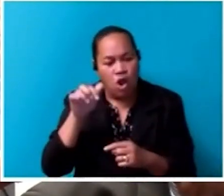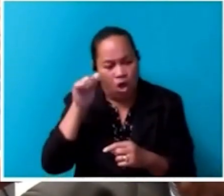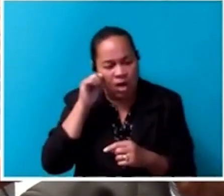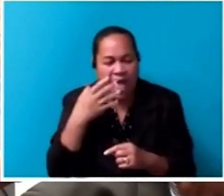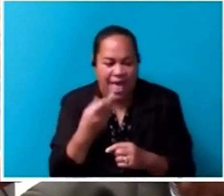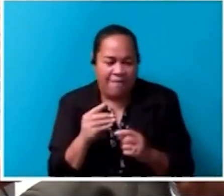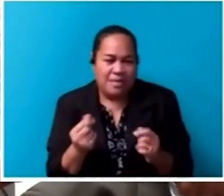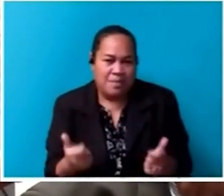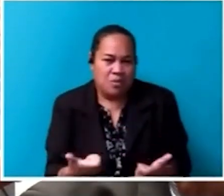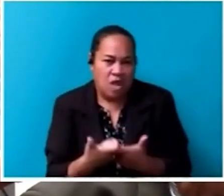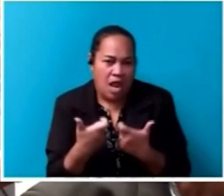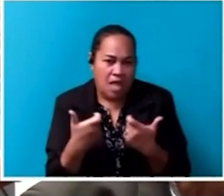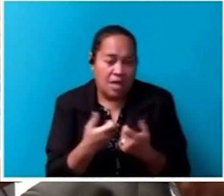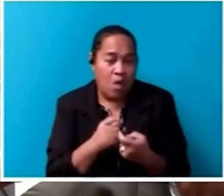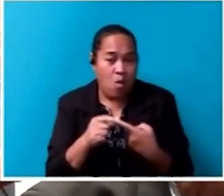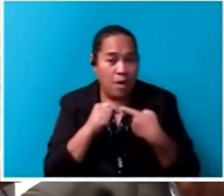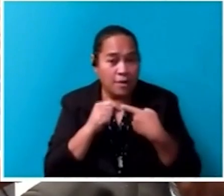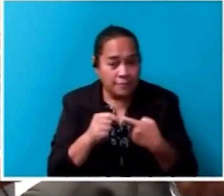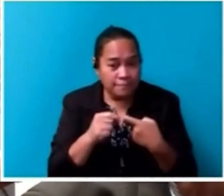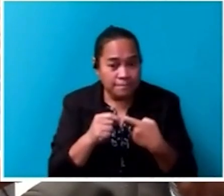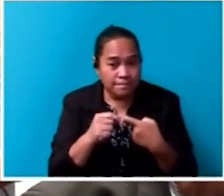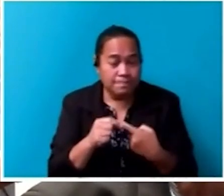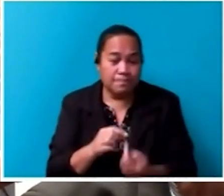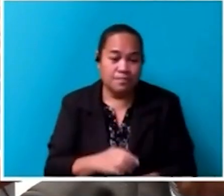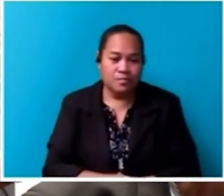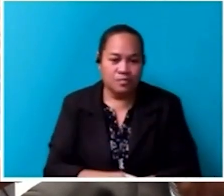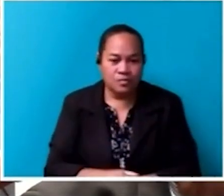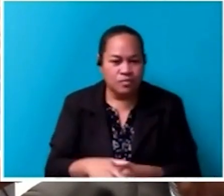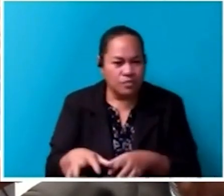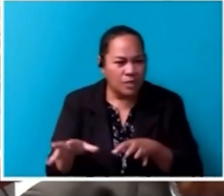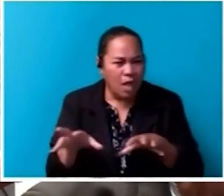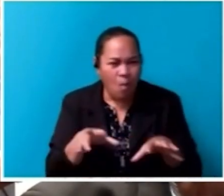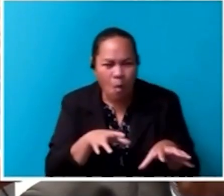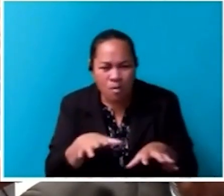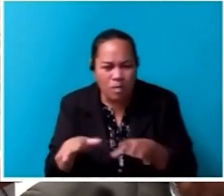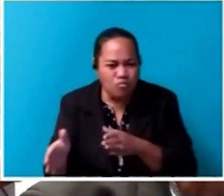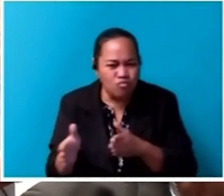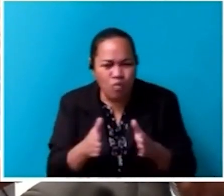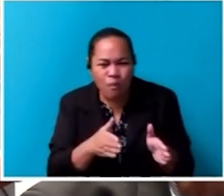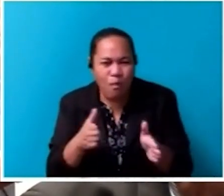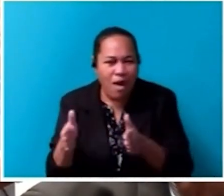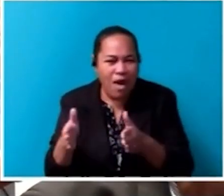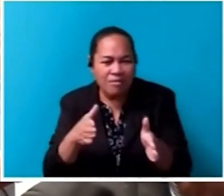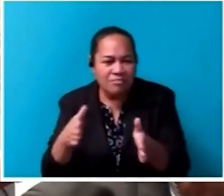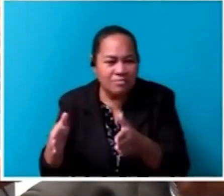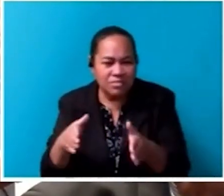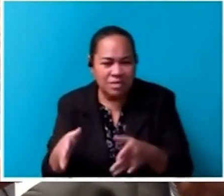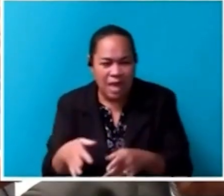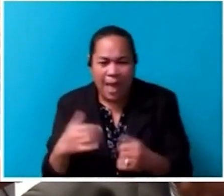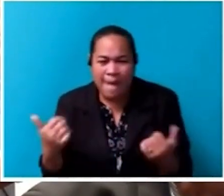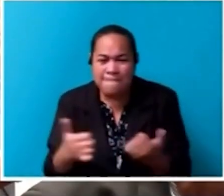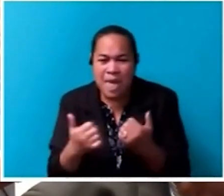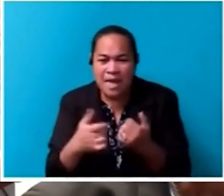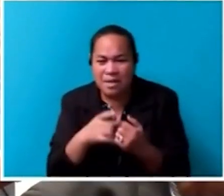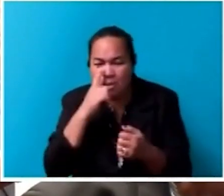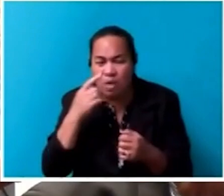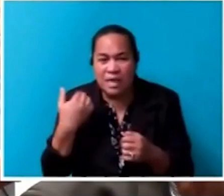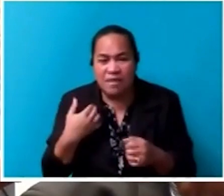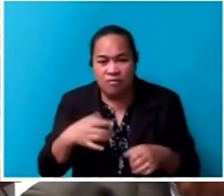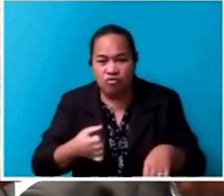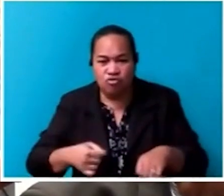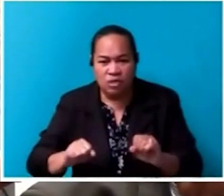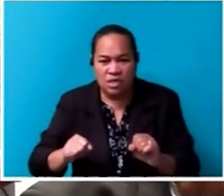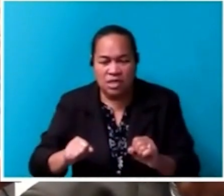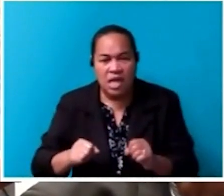faced. 1, mobility and transience. Many street dwellers are highly